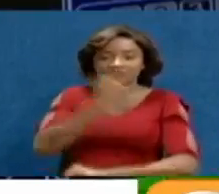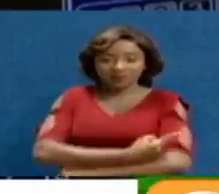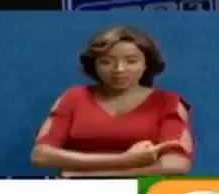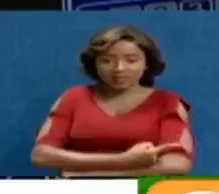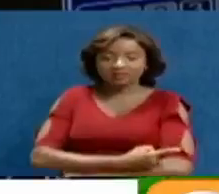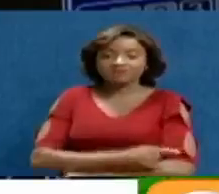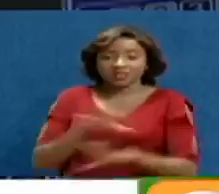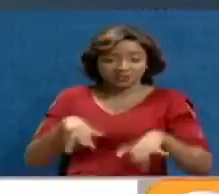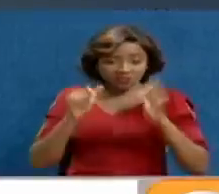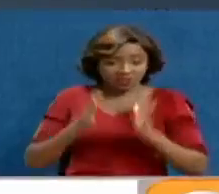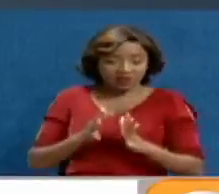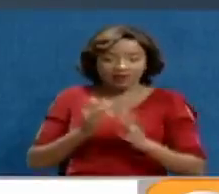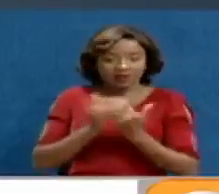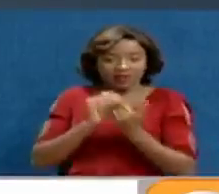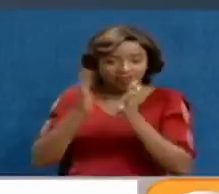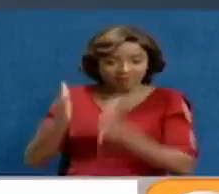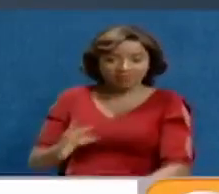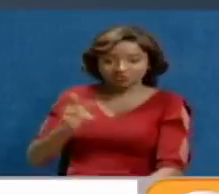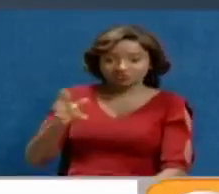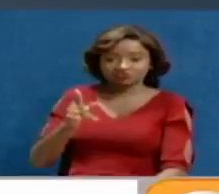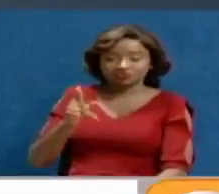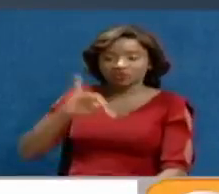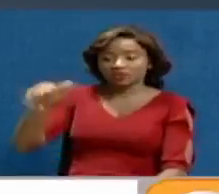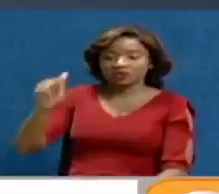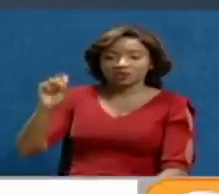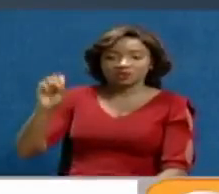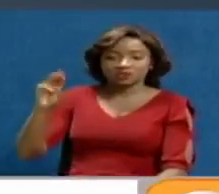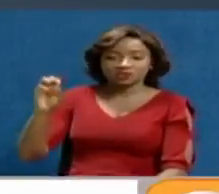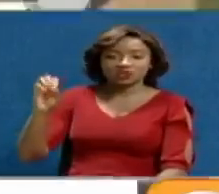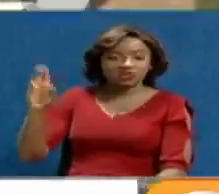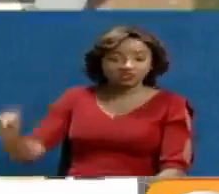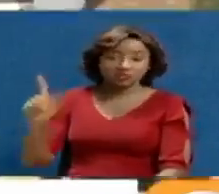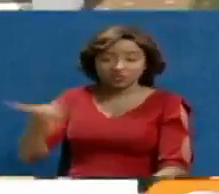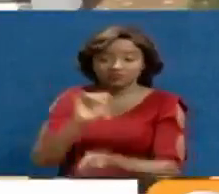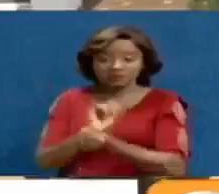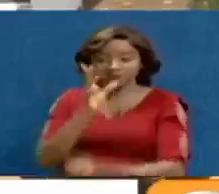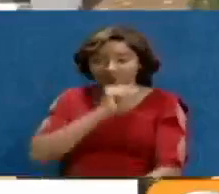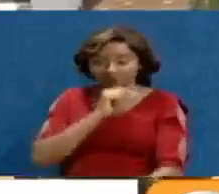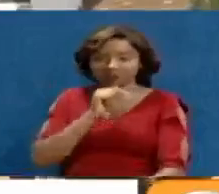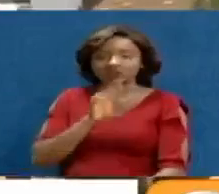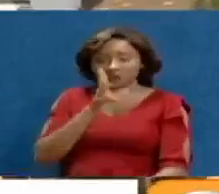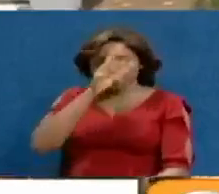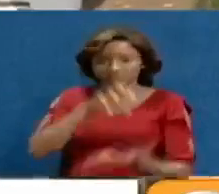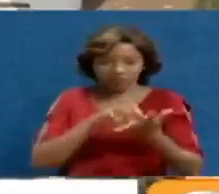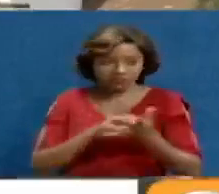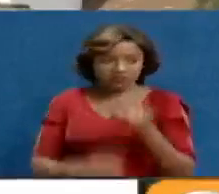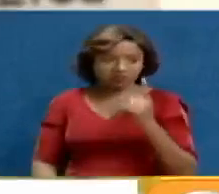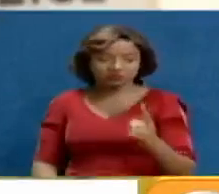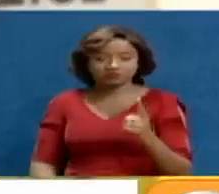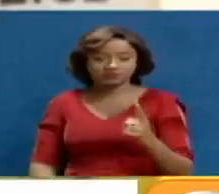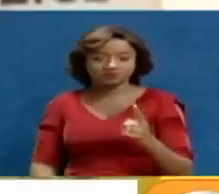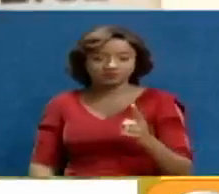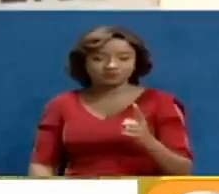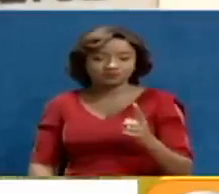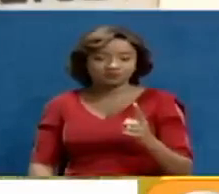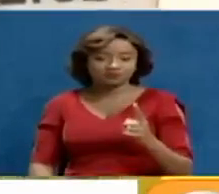the apartment caretaker Genson Mbuba, popularly known as Mugendi, was arrested and detained at the Kasarani Police Station